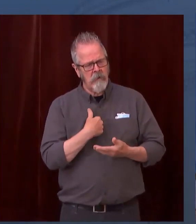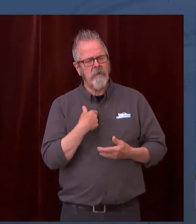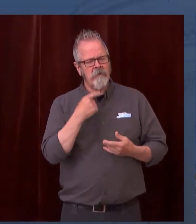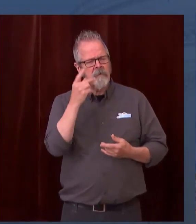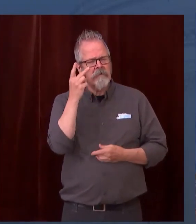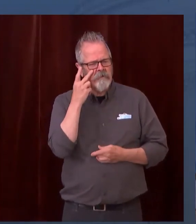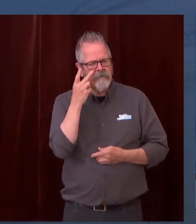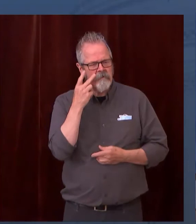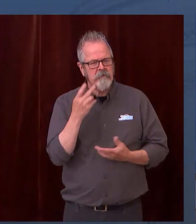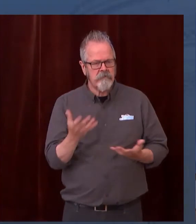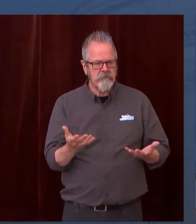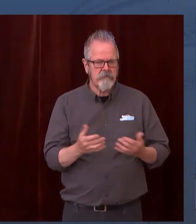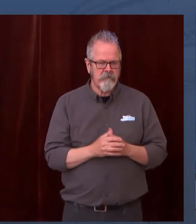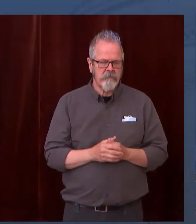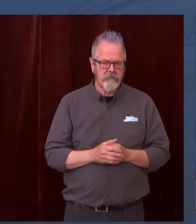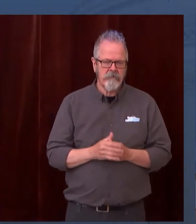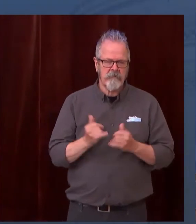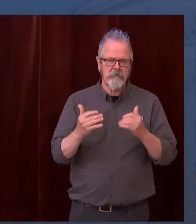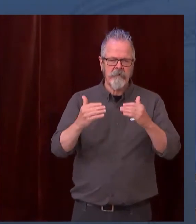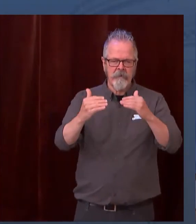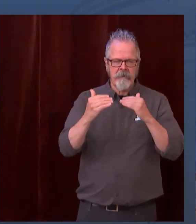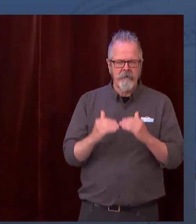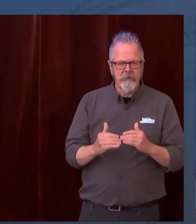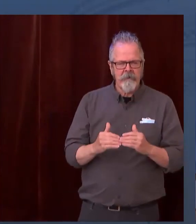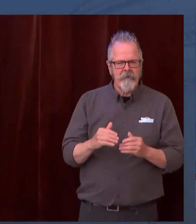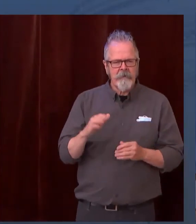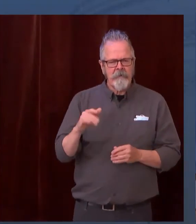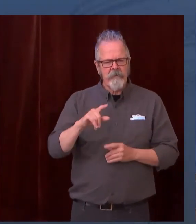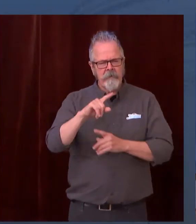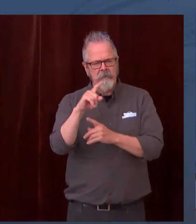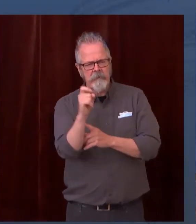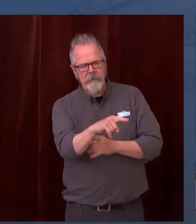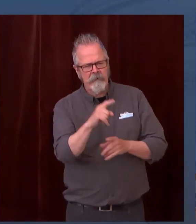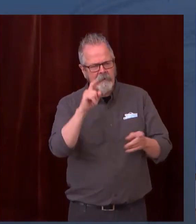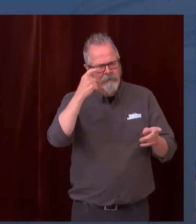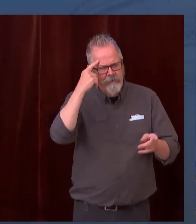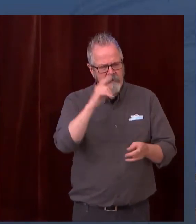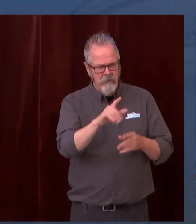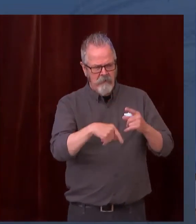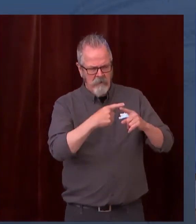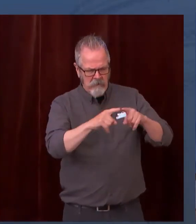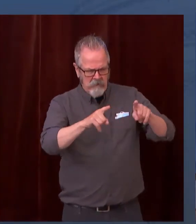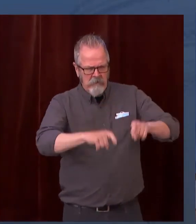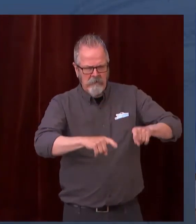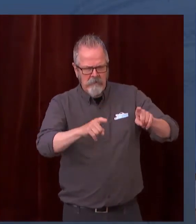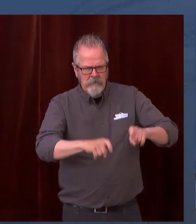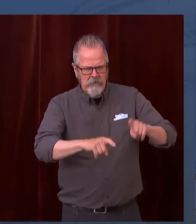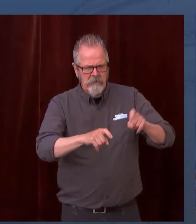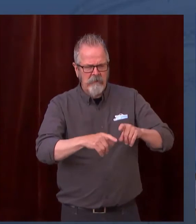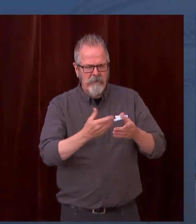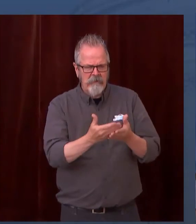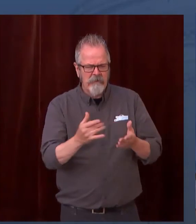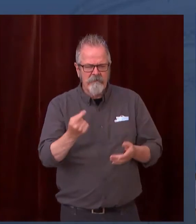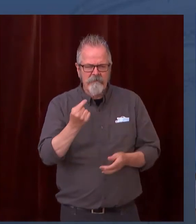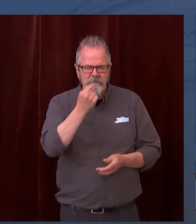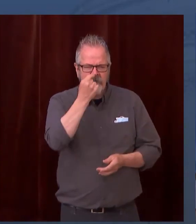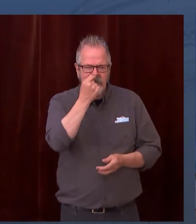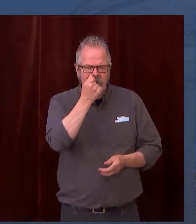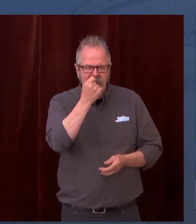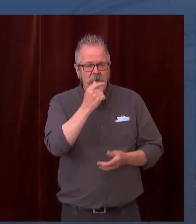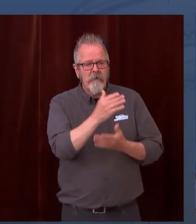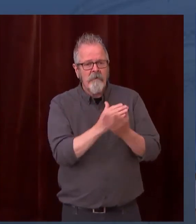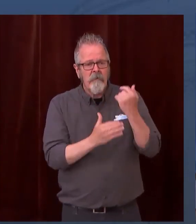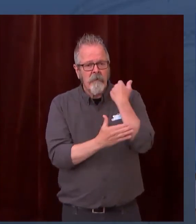of testing supplies and materials to counties who might need them and are experiencing shortages? And second question,